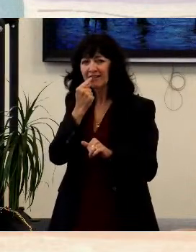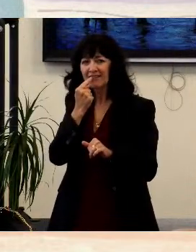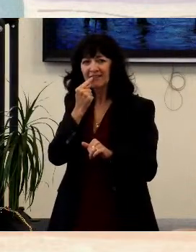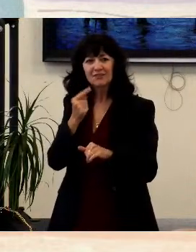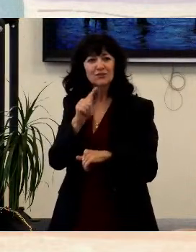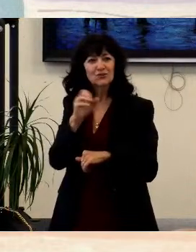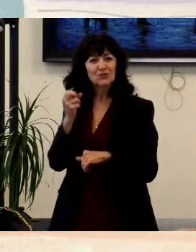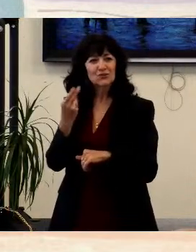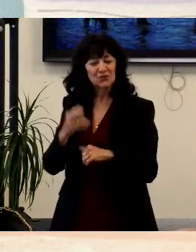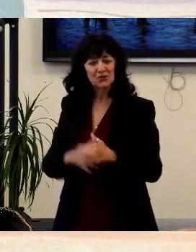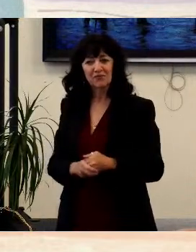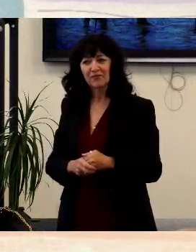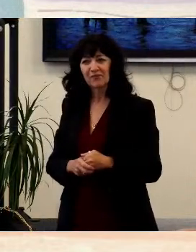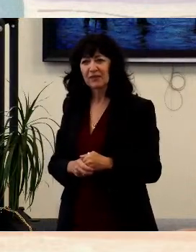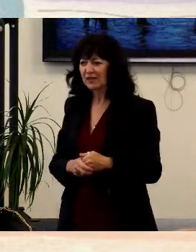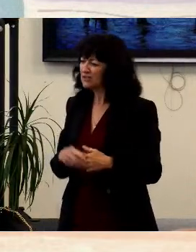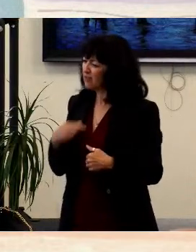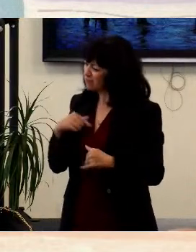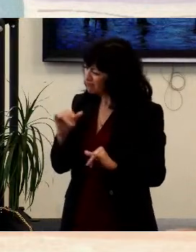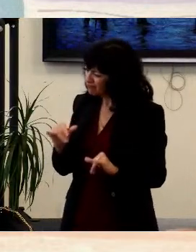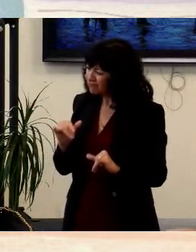by the author. Look.